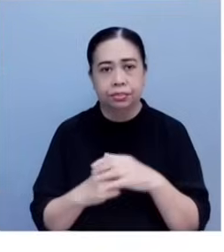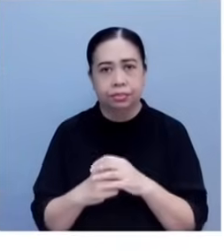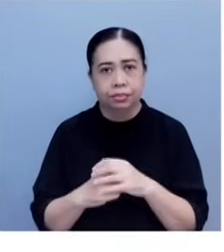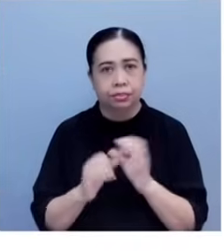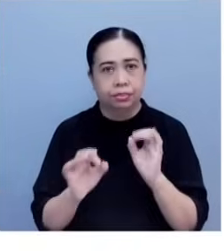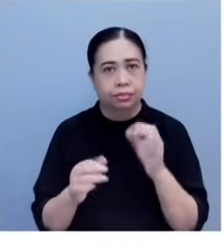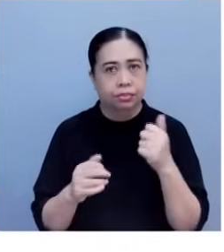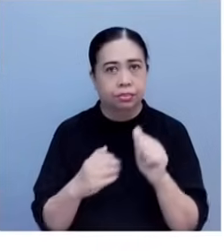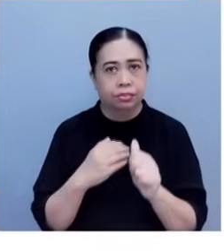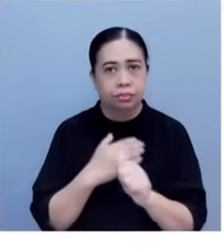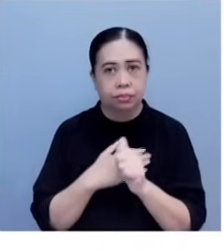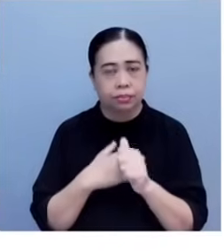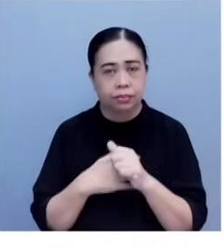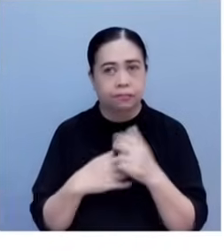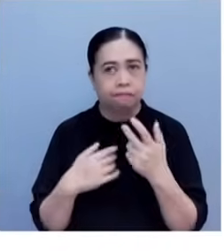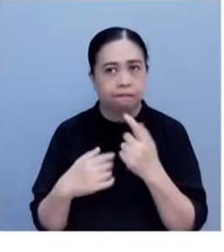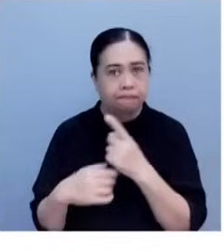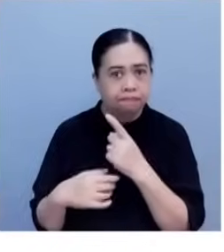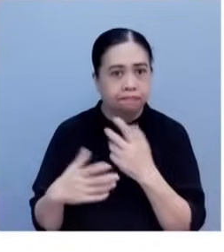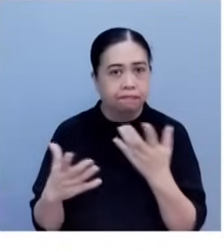was any threat at all,